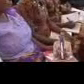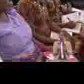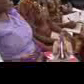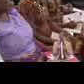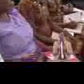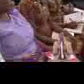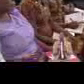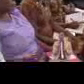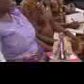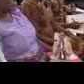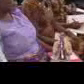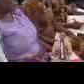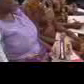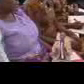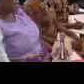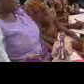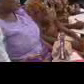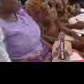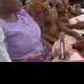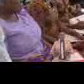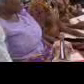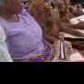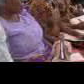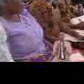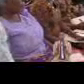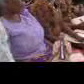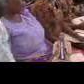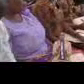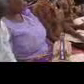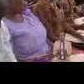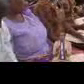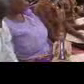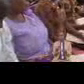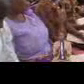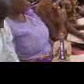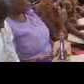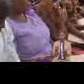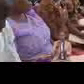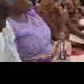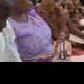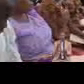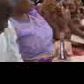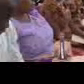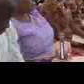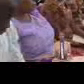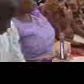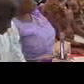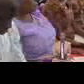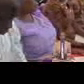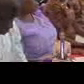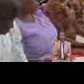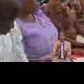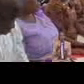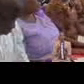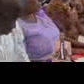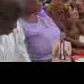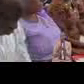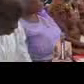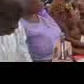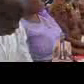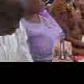fear is cancelled from your life. Amen. The spirit of timidity, you want